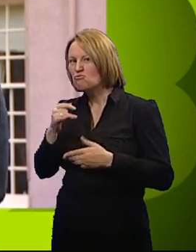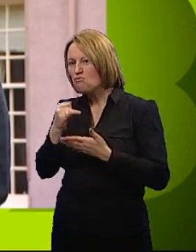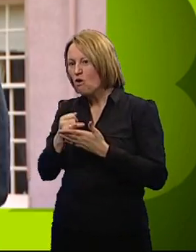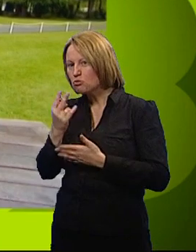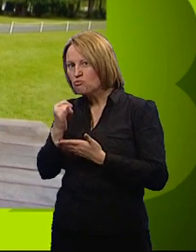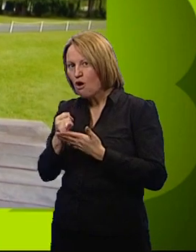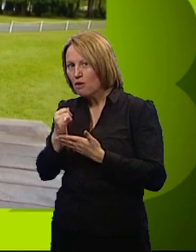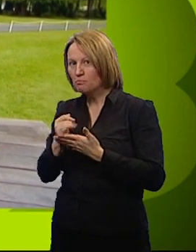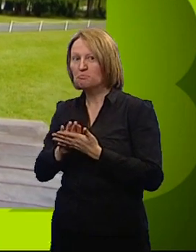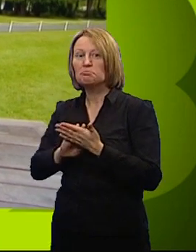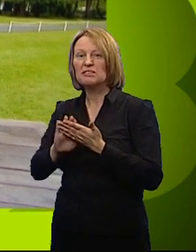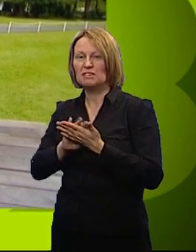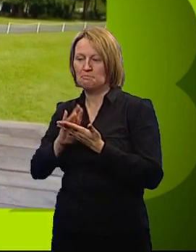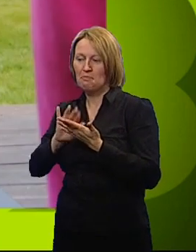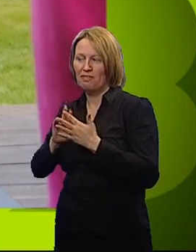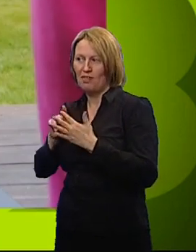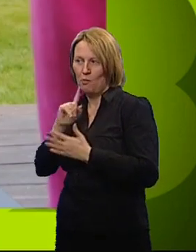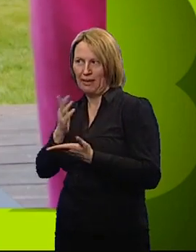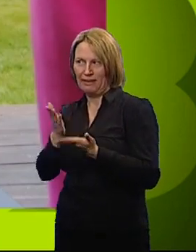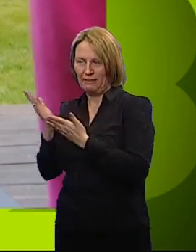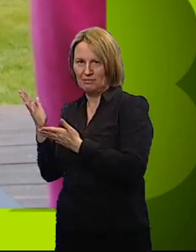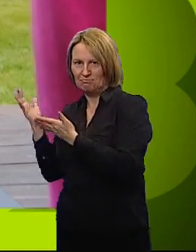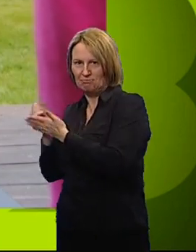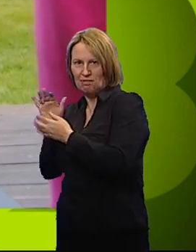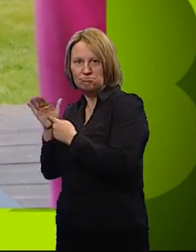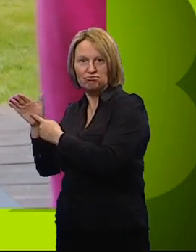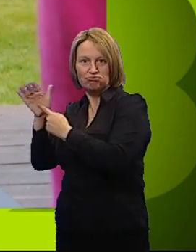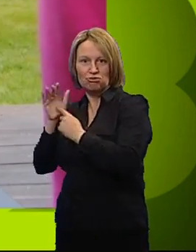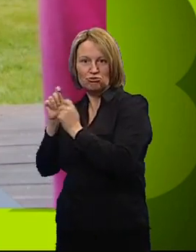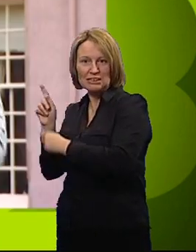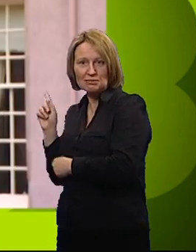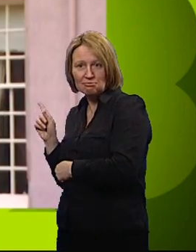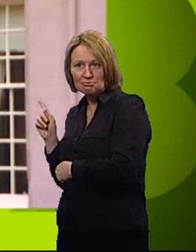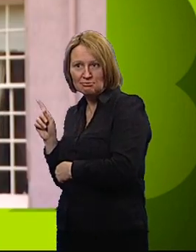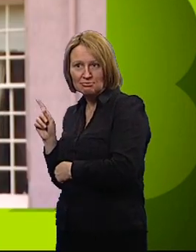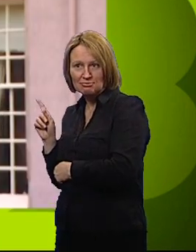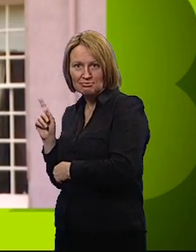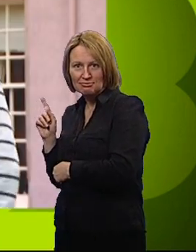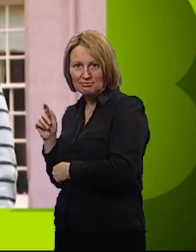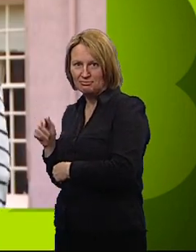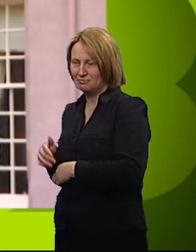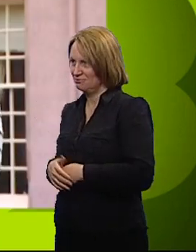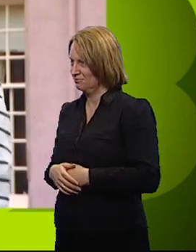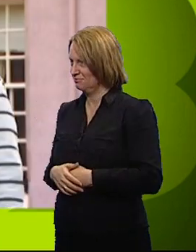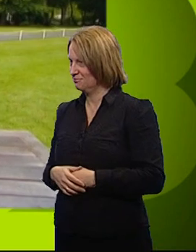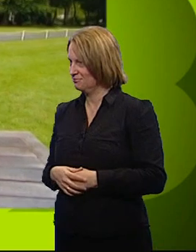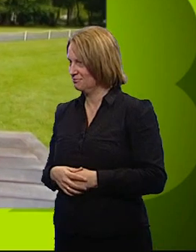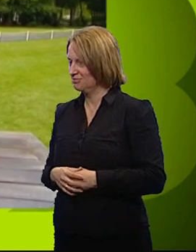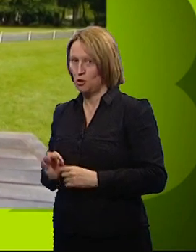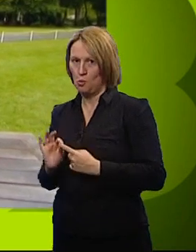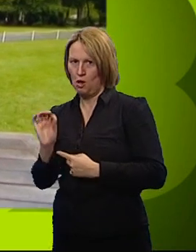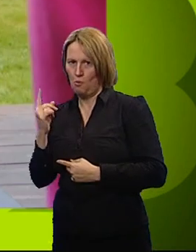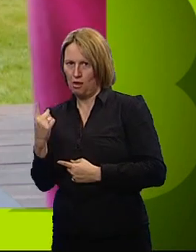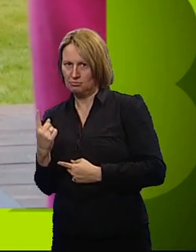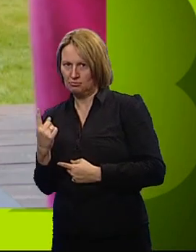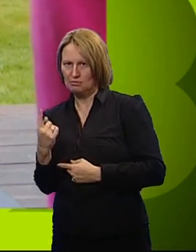yours. However, if you get two out of three wrong, Mum and Dad will be snatching that treat away from you. Question